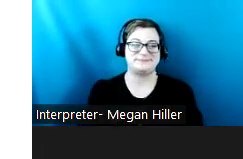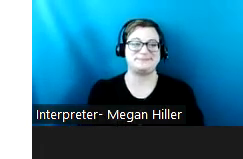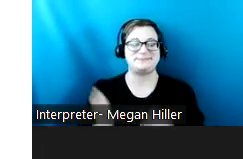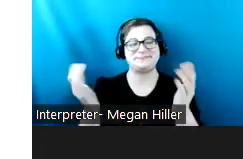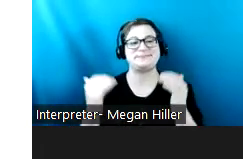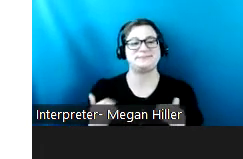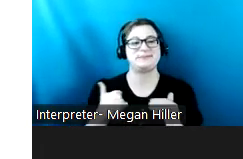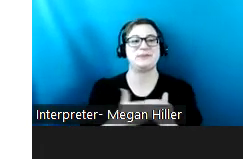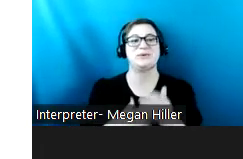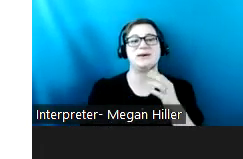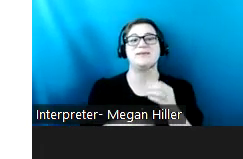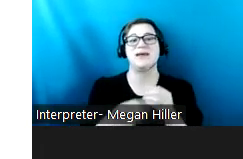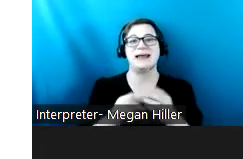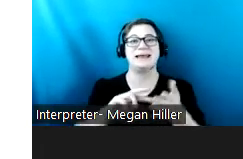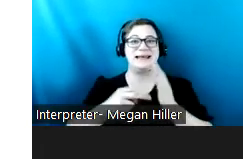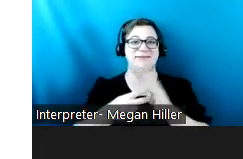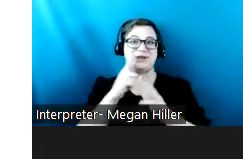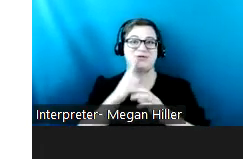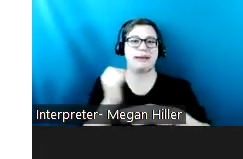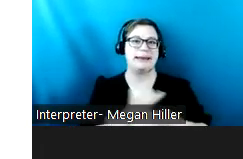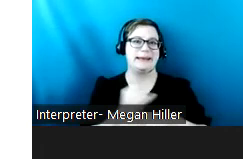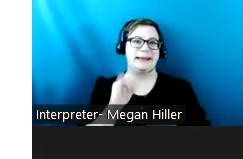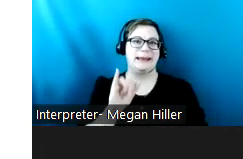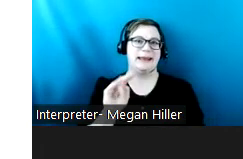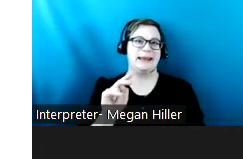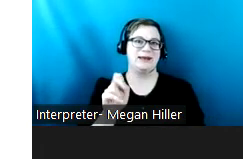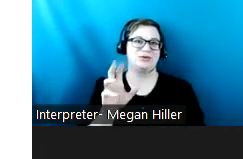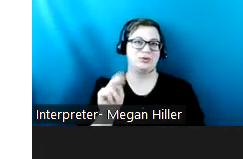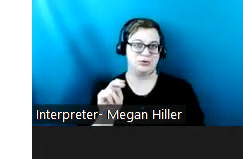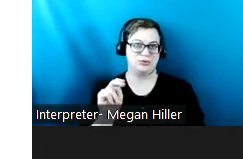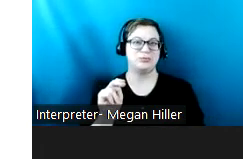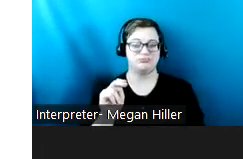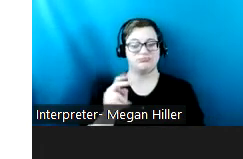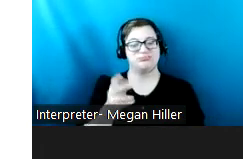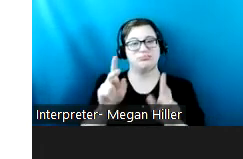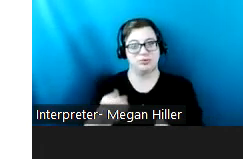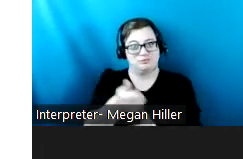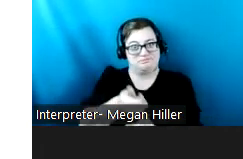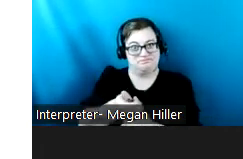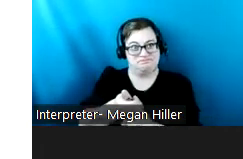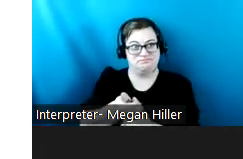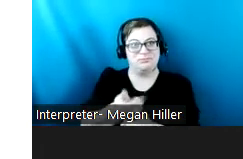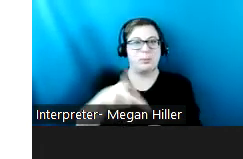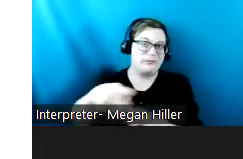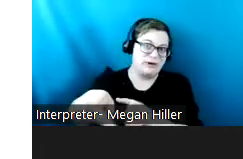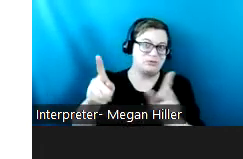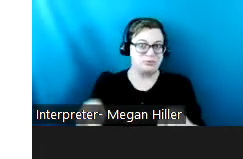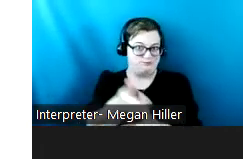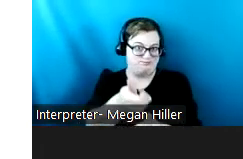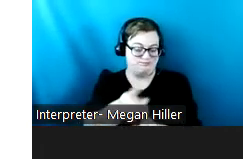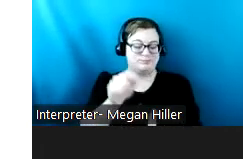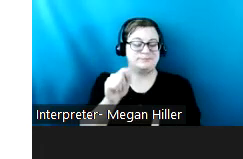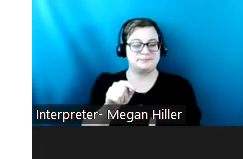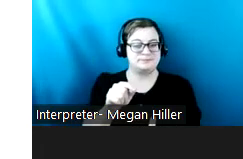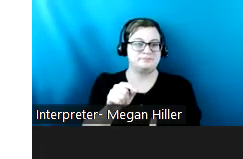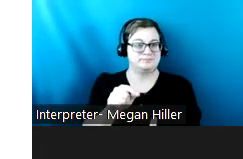We've added in a definition for intern. This is an individual or a professional who is